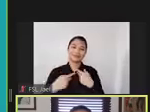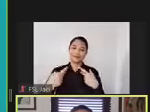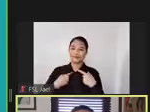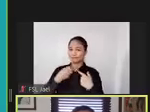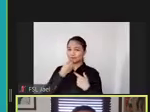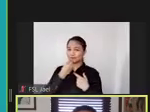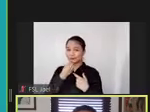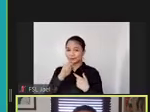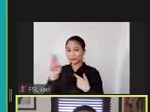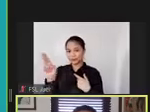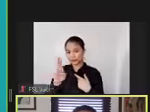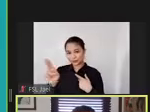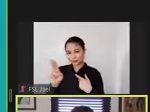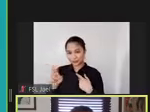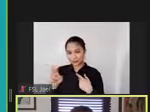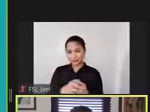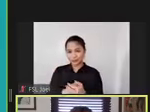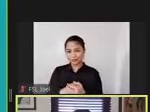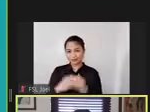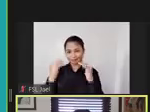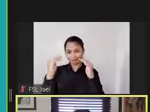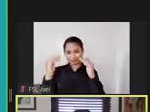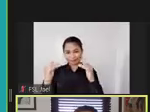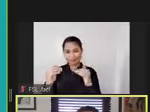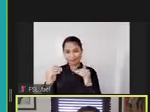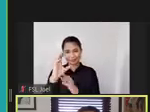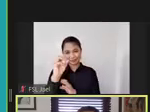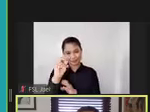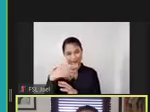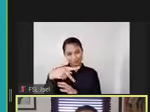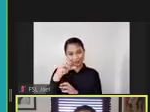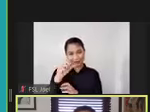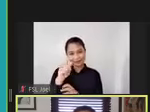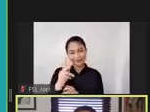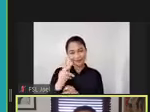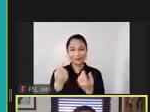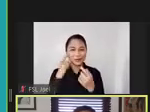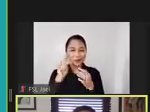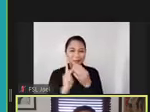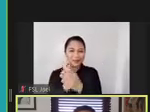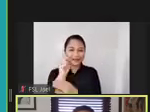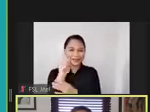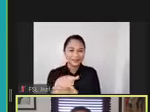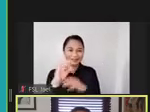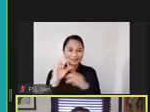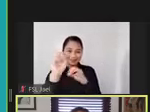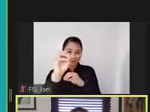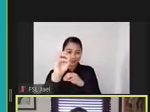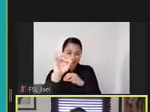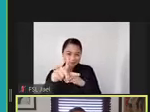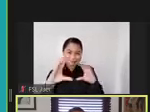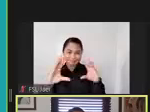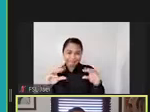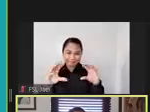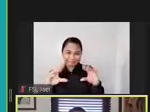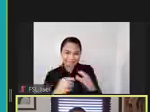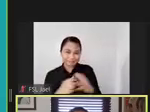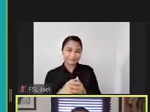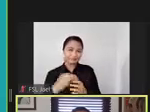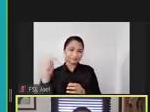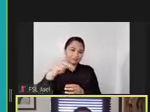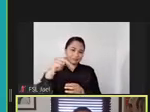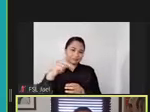completely doable regardless of where we are. Because all the food waste that doesn't go to any of those goes to